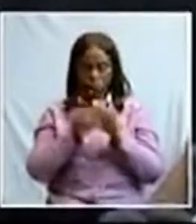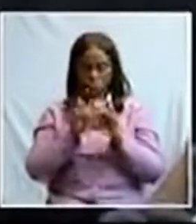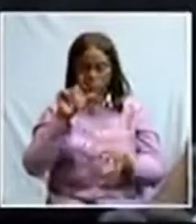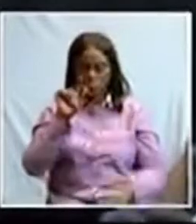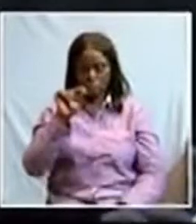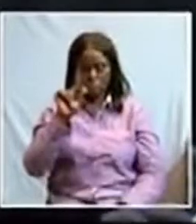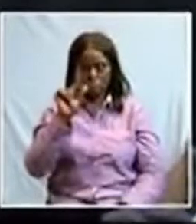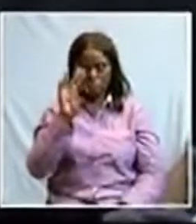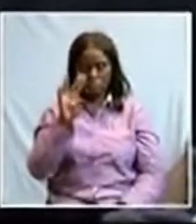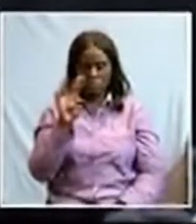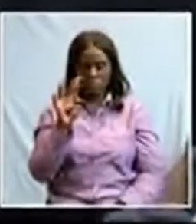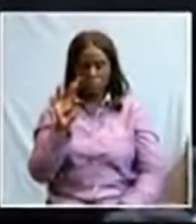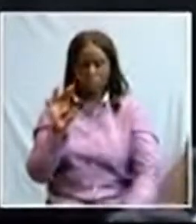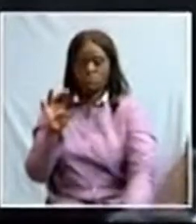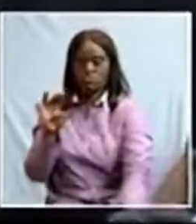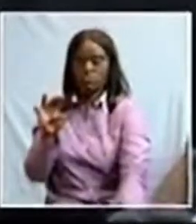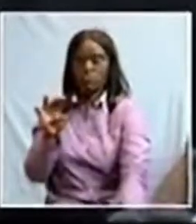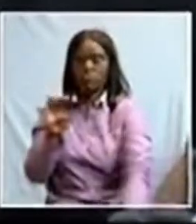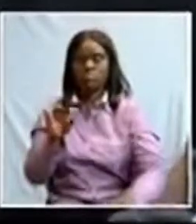2024.